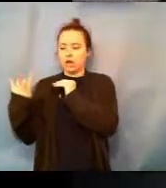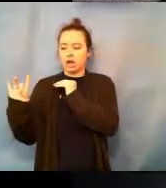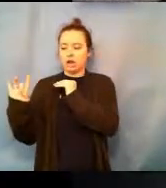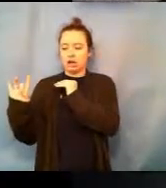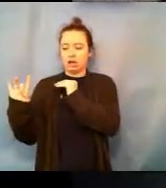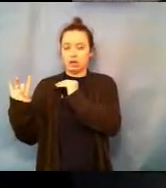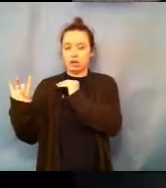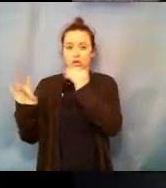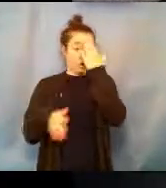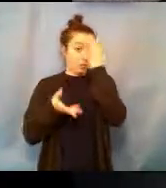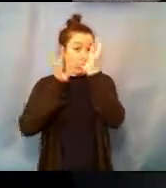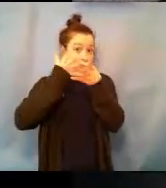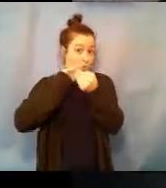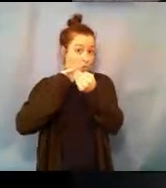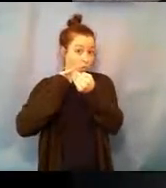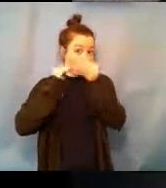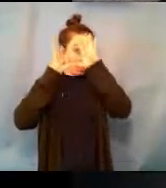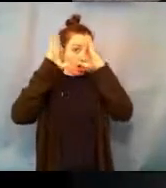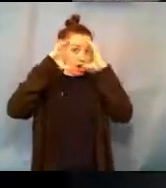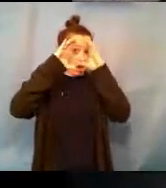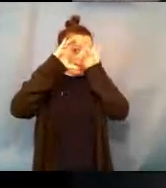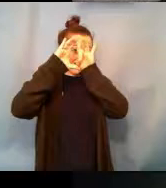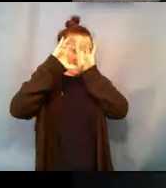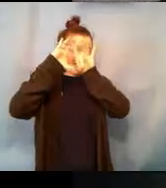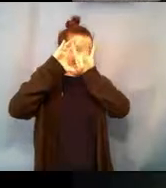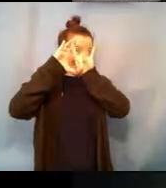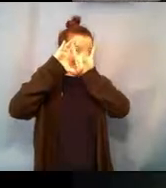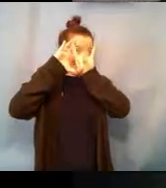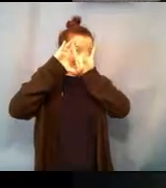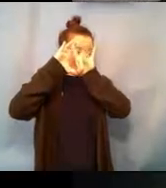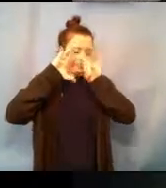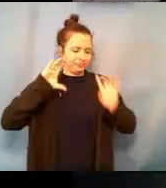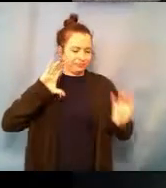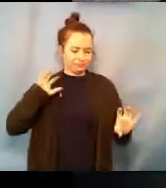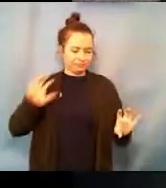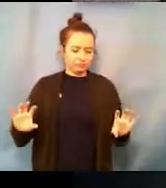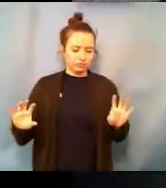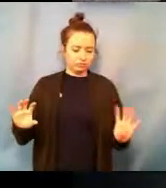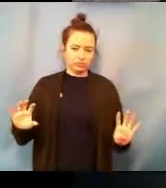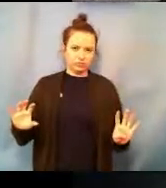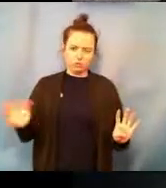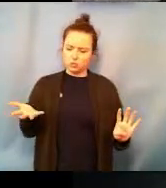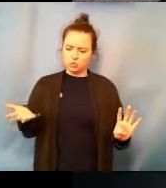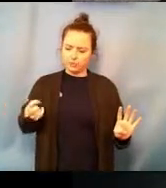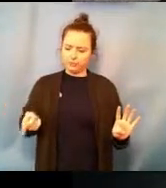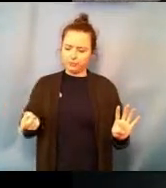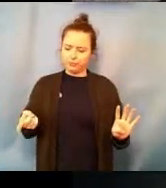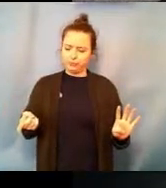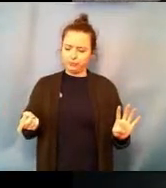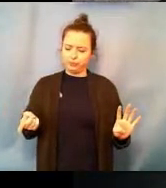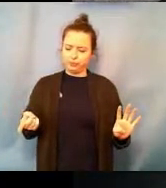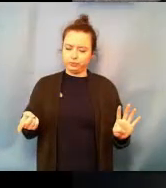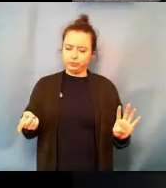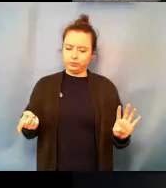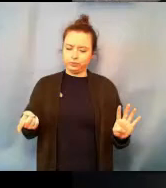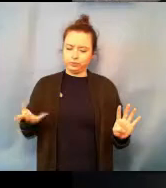So I know the whole, or my answer, is 8, and a piece is 4. So something plus